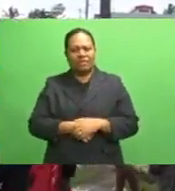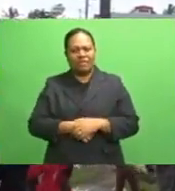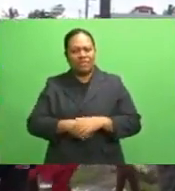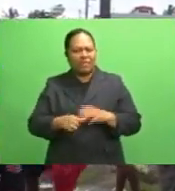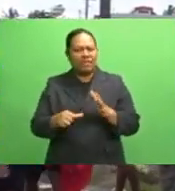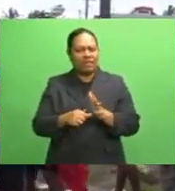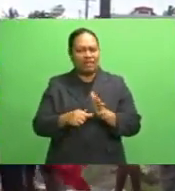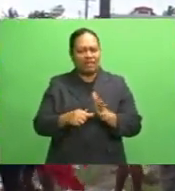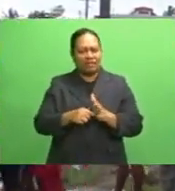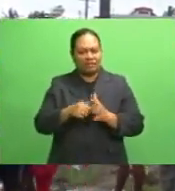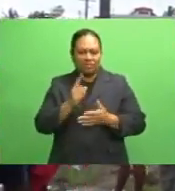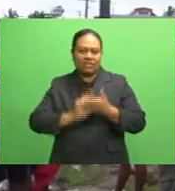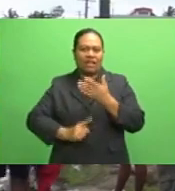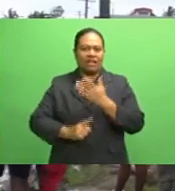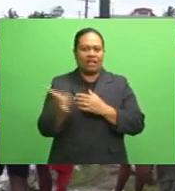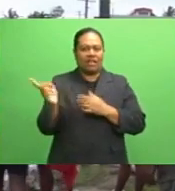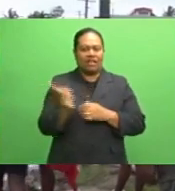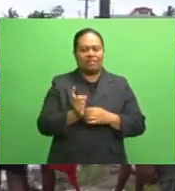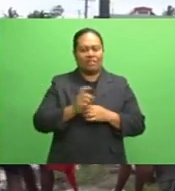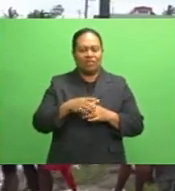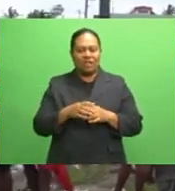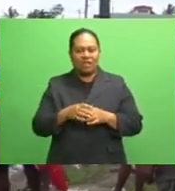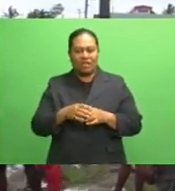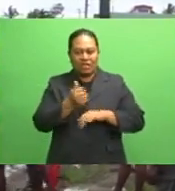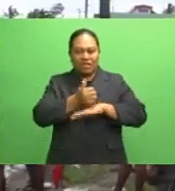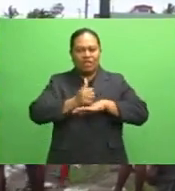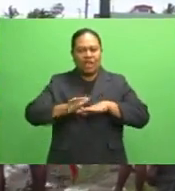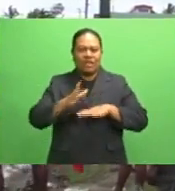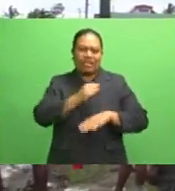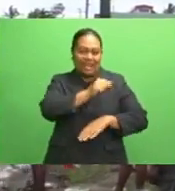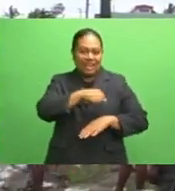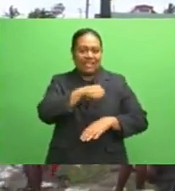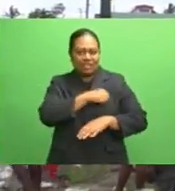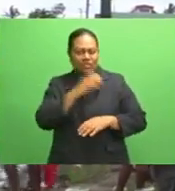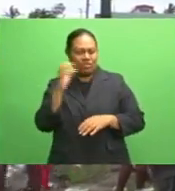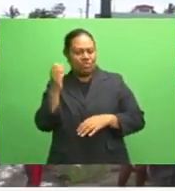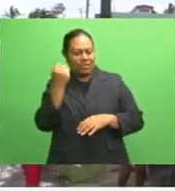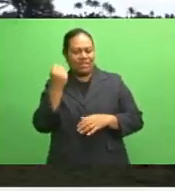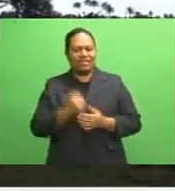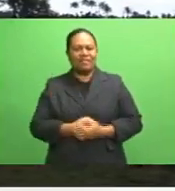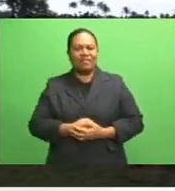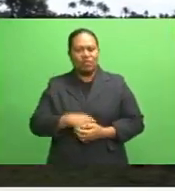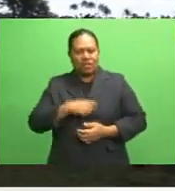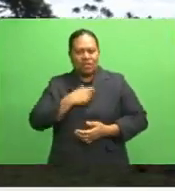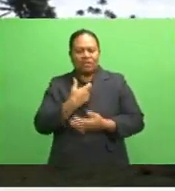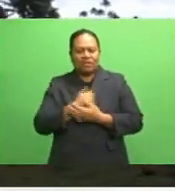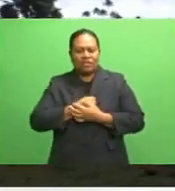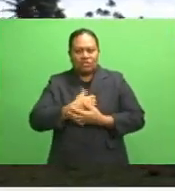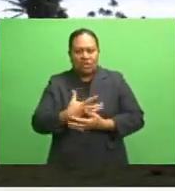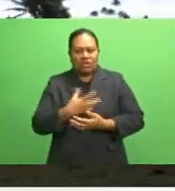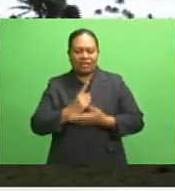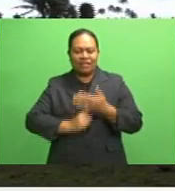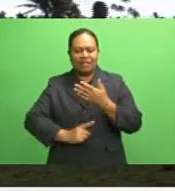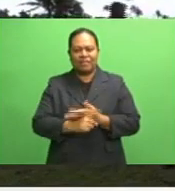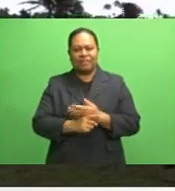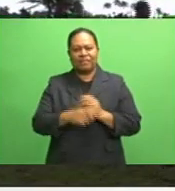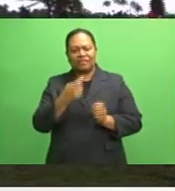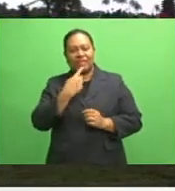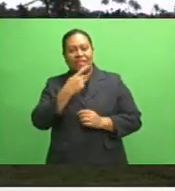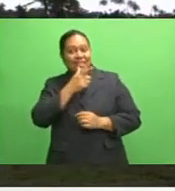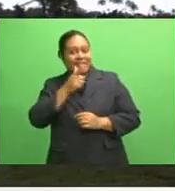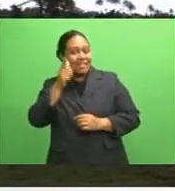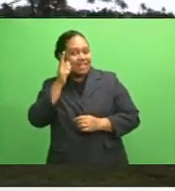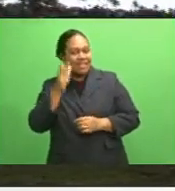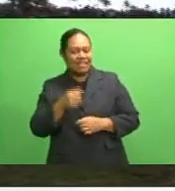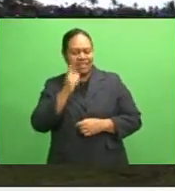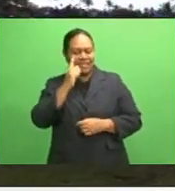hard to beat here at their grounds. Although we came with the attitude to win, but yeah, we fell short. The Naitha Siri side put on a good show yesterday as